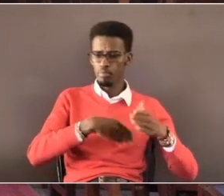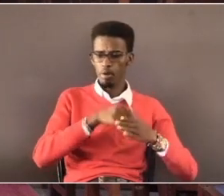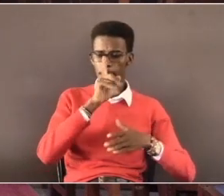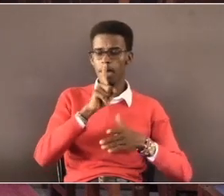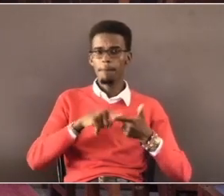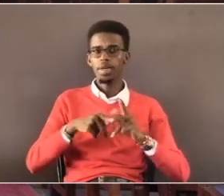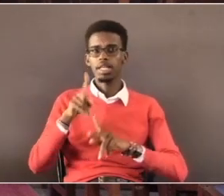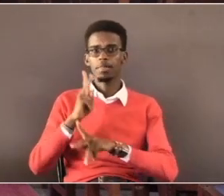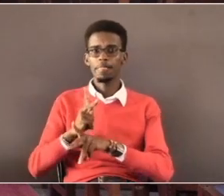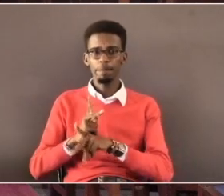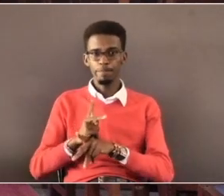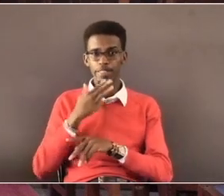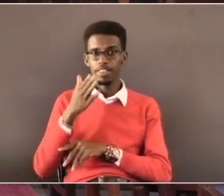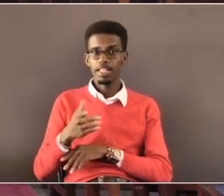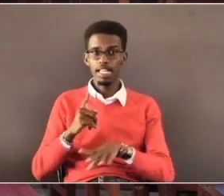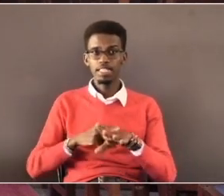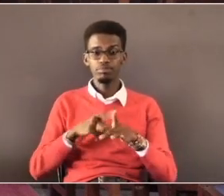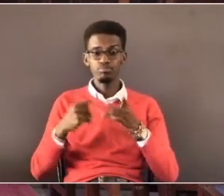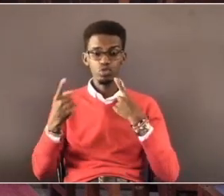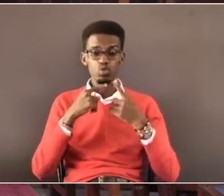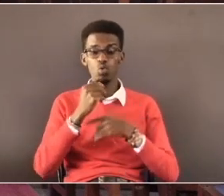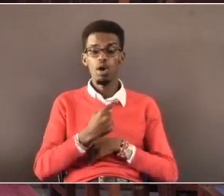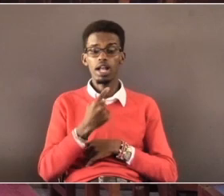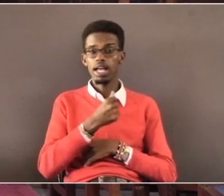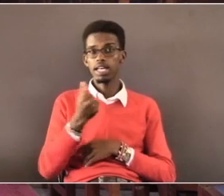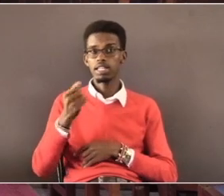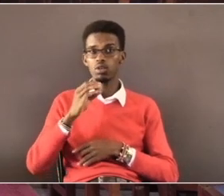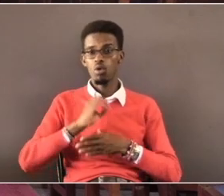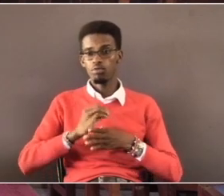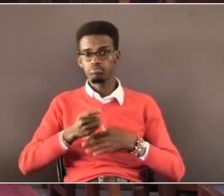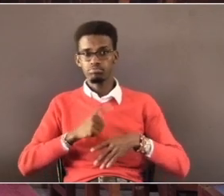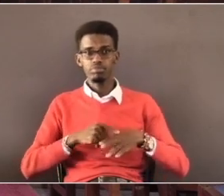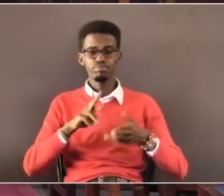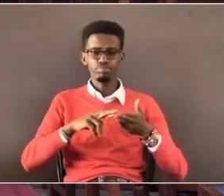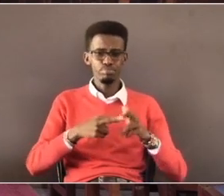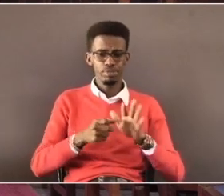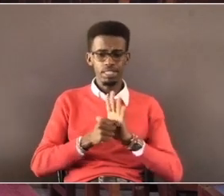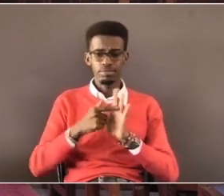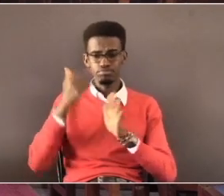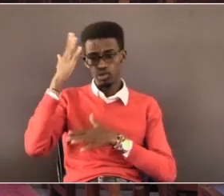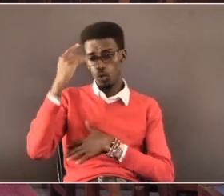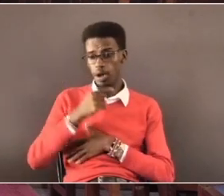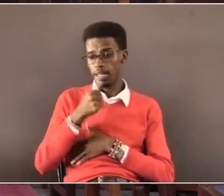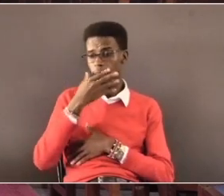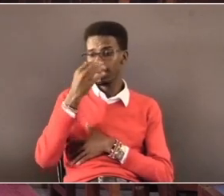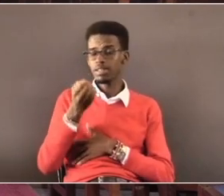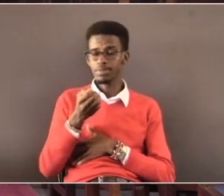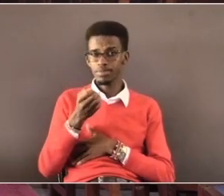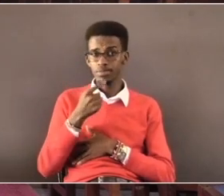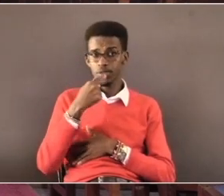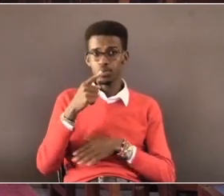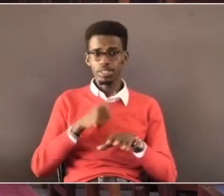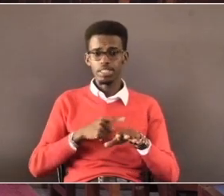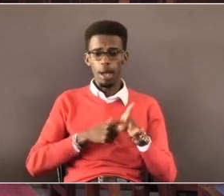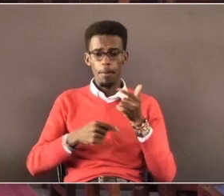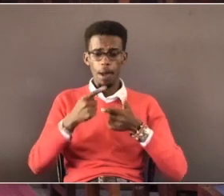from the word go, when you are talking to each other, when you are bonding and getting to know each other a little bit better. So when it